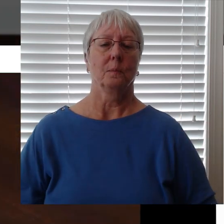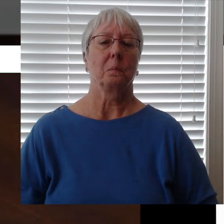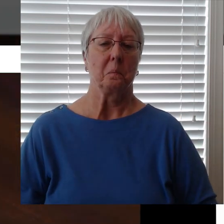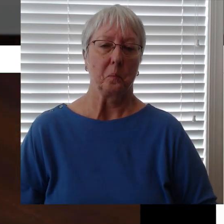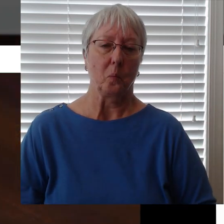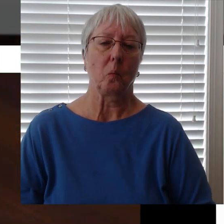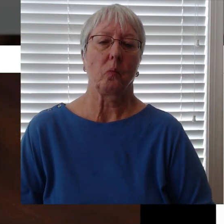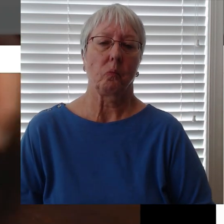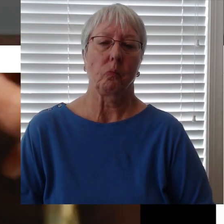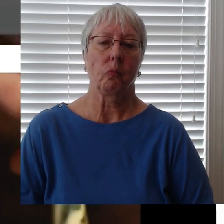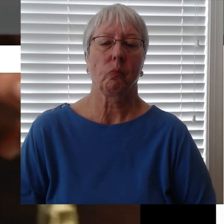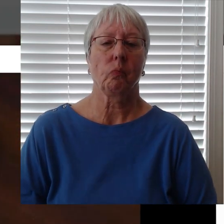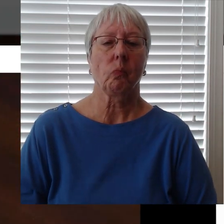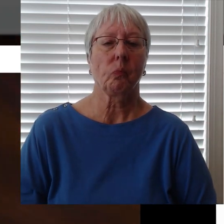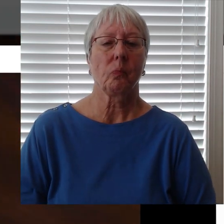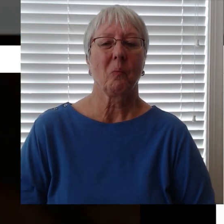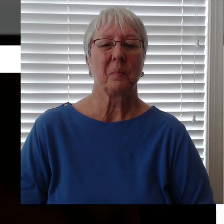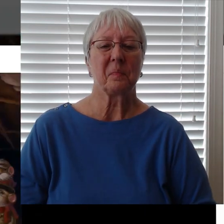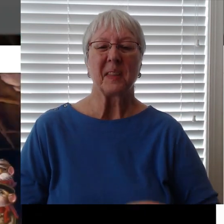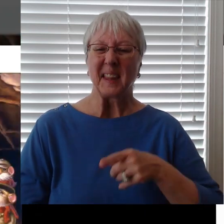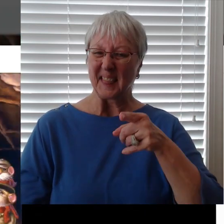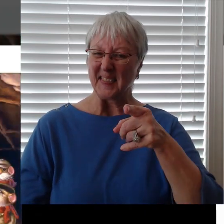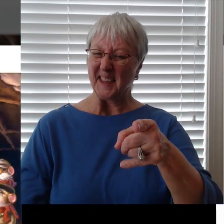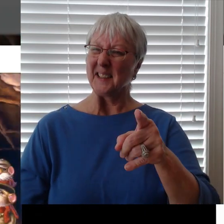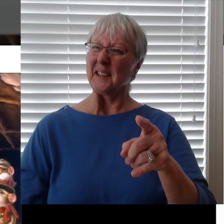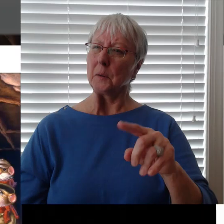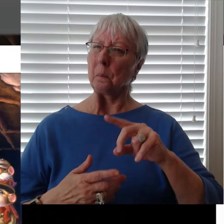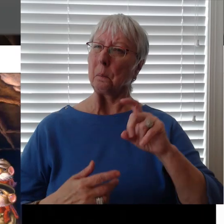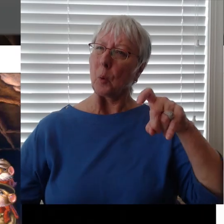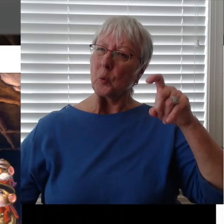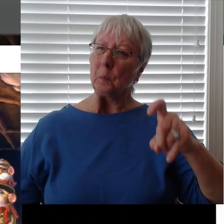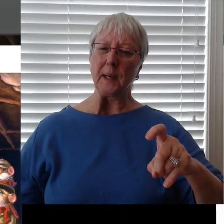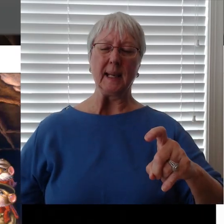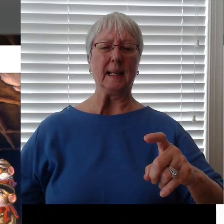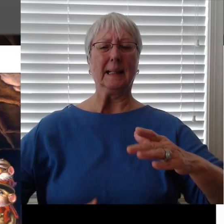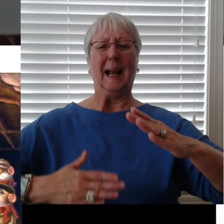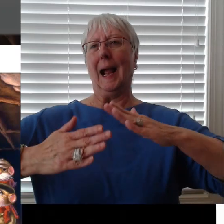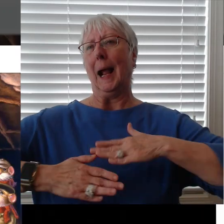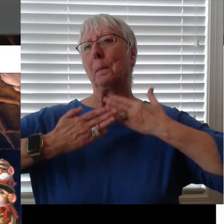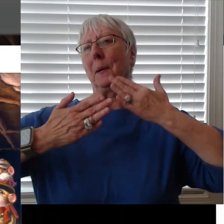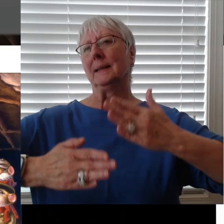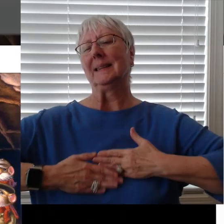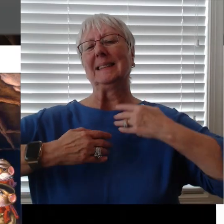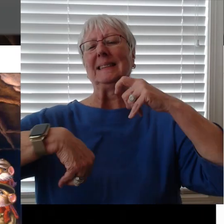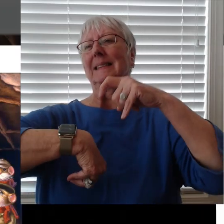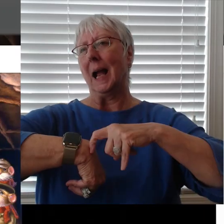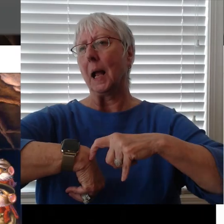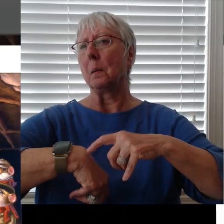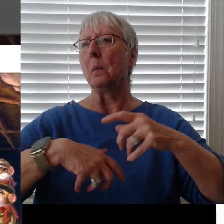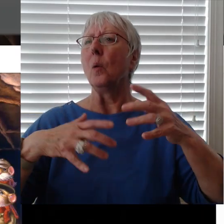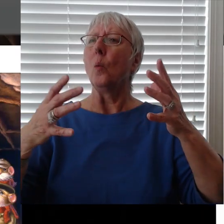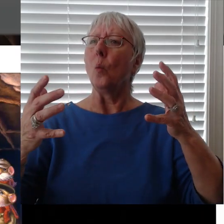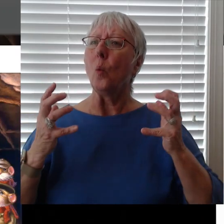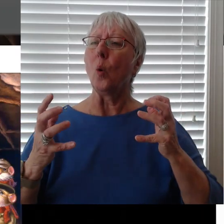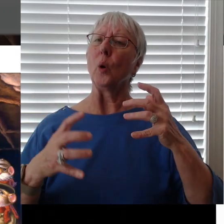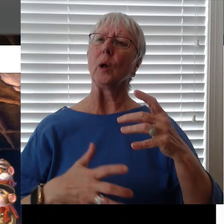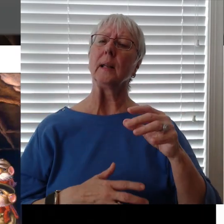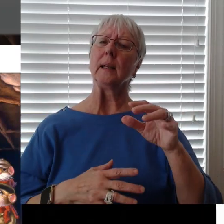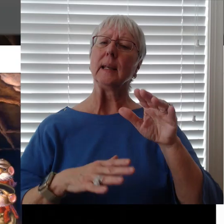light. As this was meant to be a cheery moment full of warmth, I decided that it needed to be a warm scene